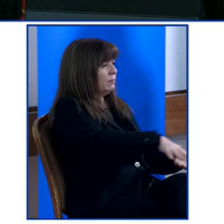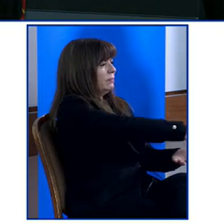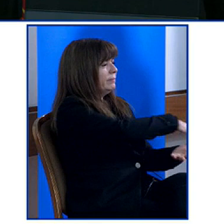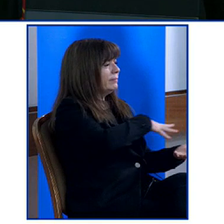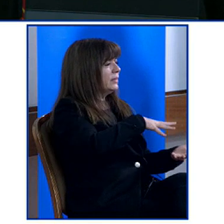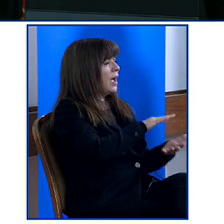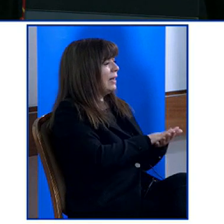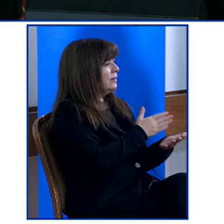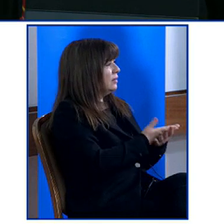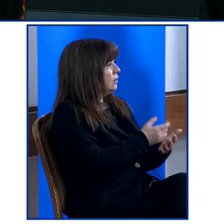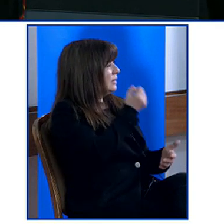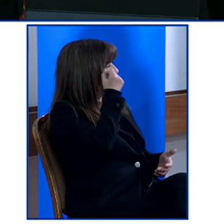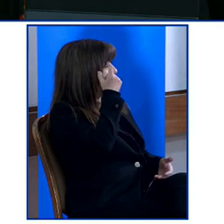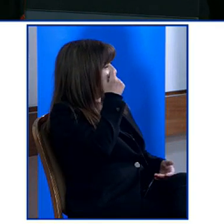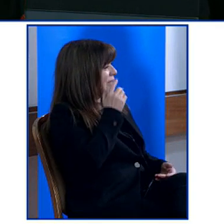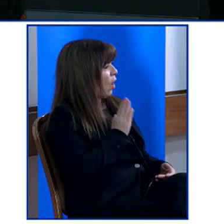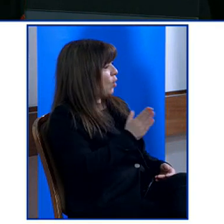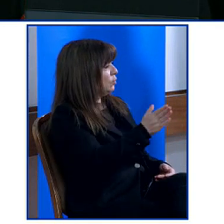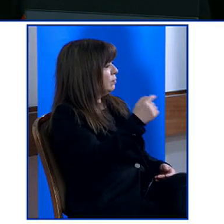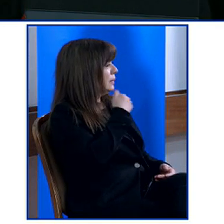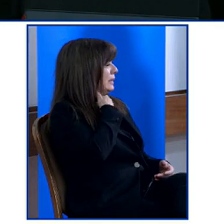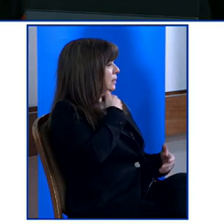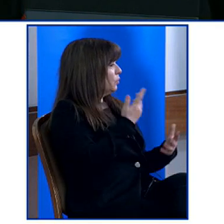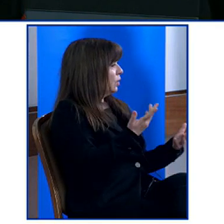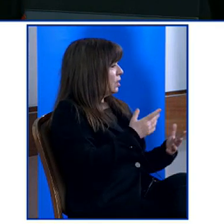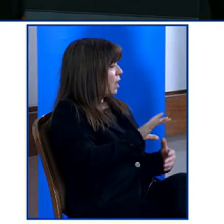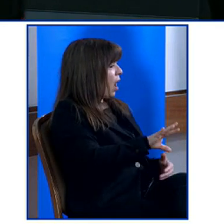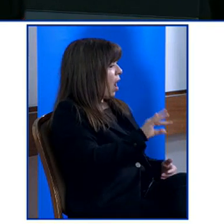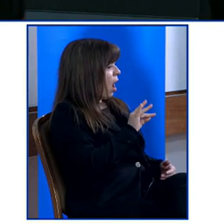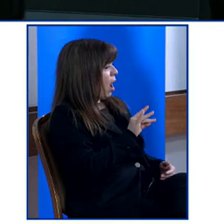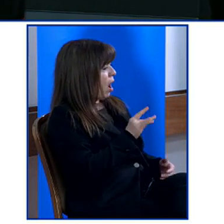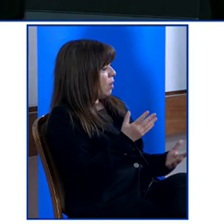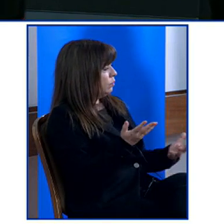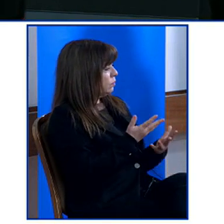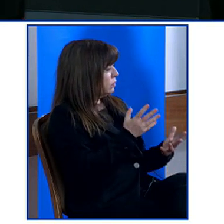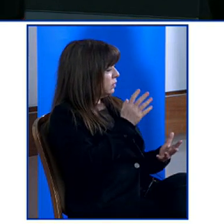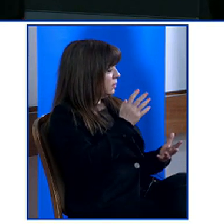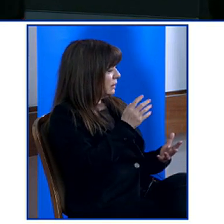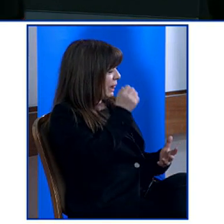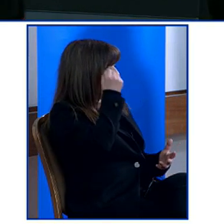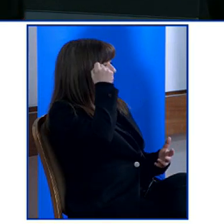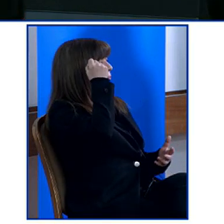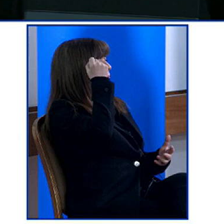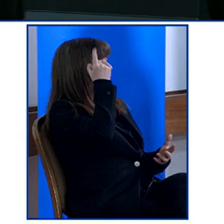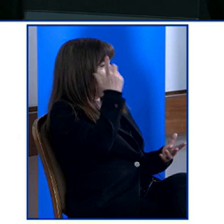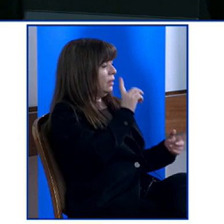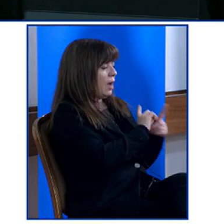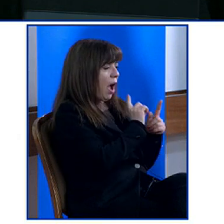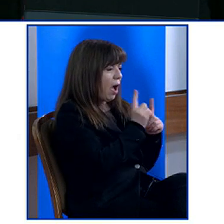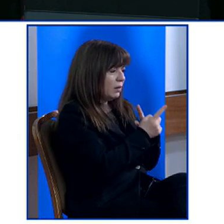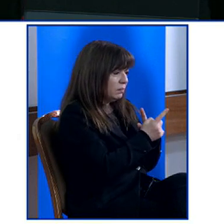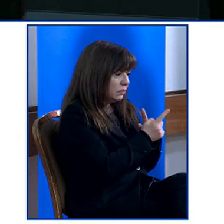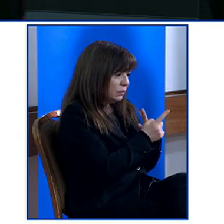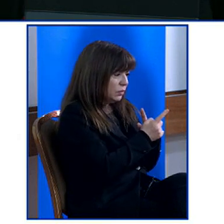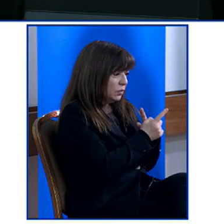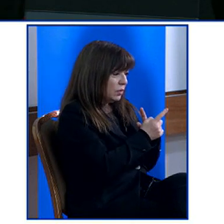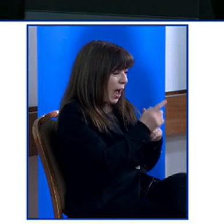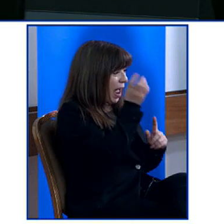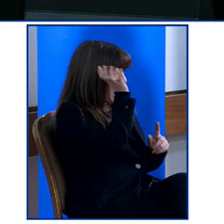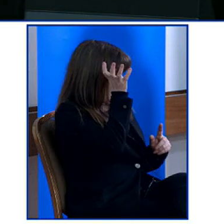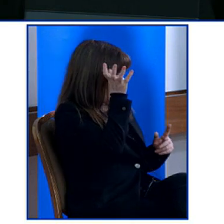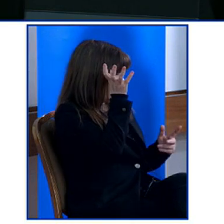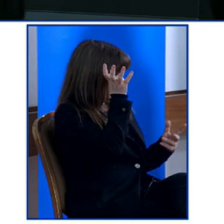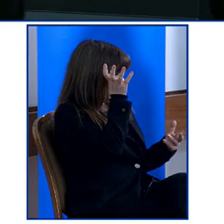make and realize that climate change must impact how healthcare is delivered. We can